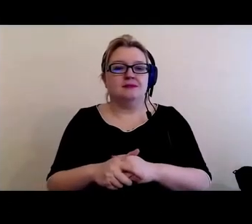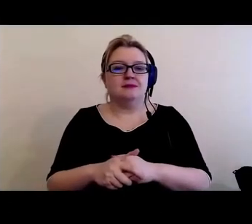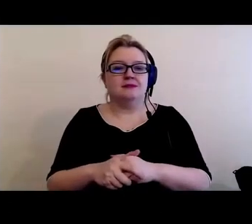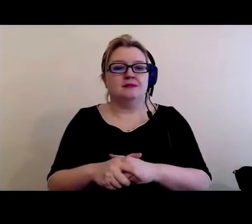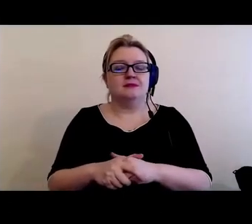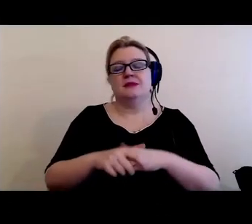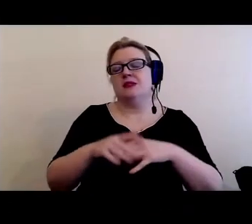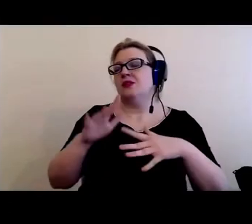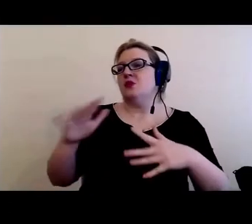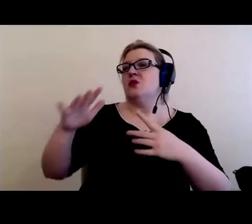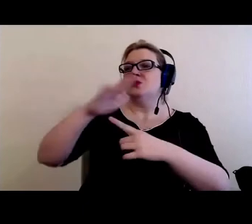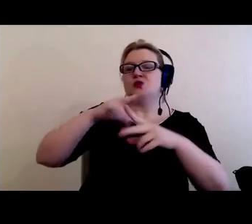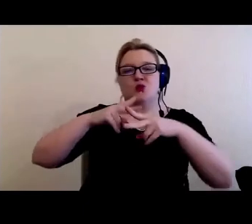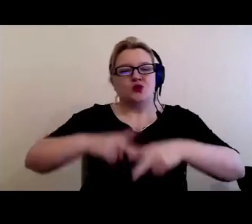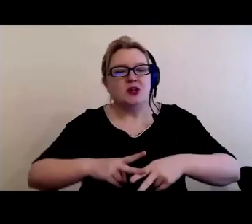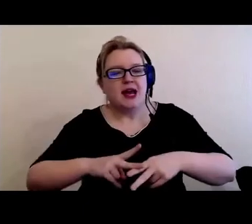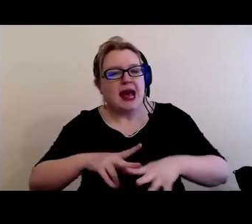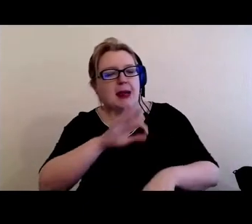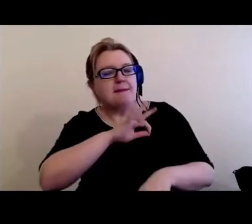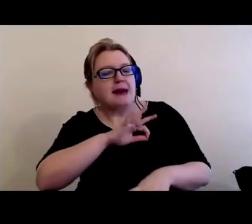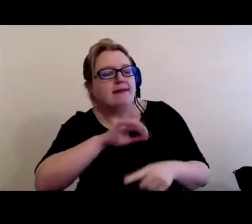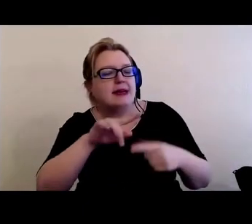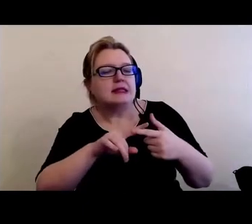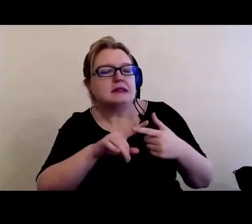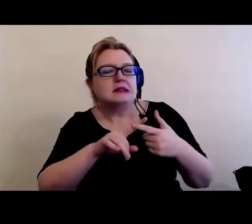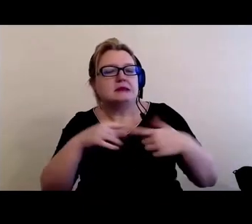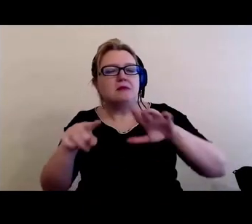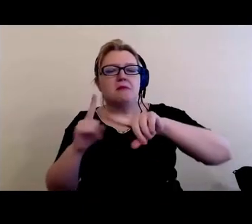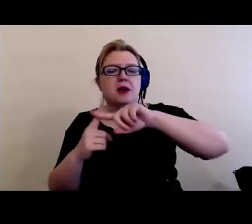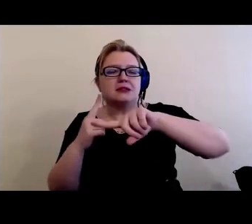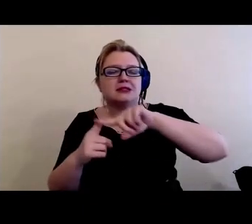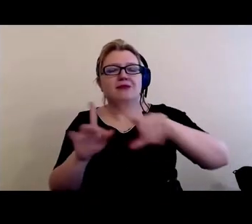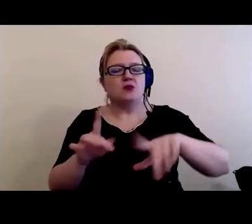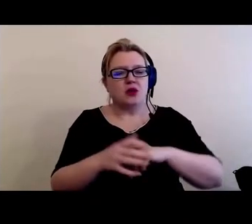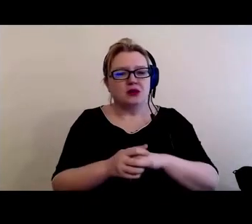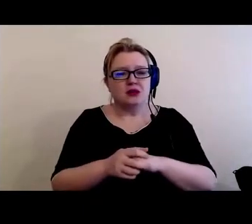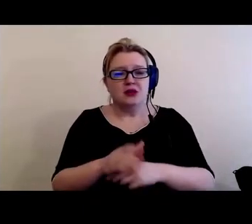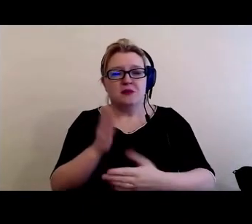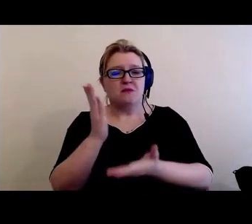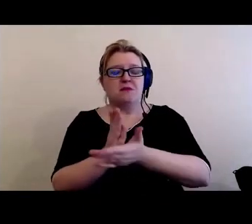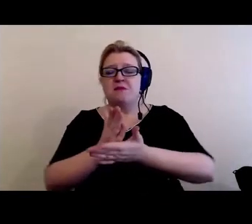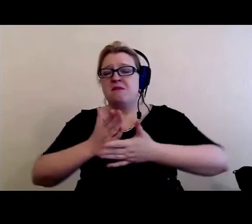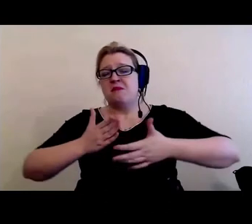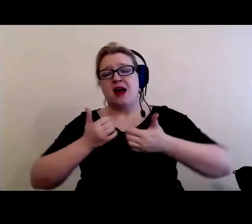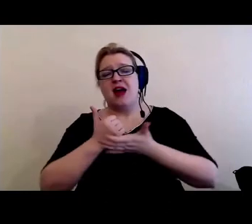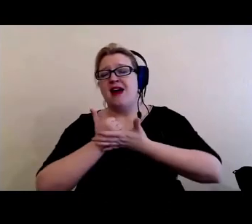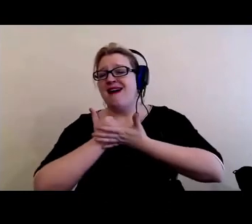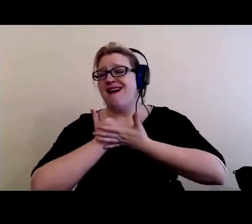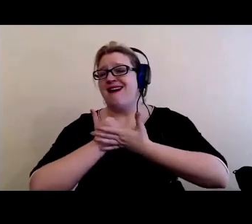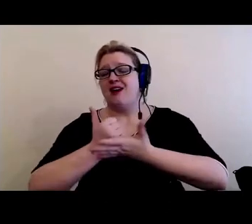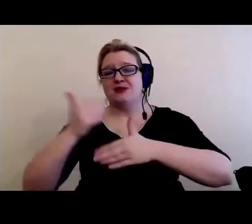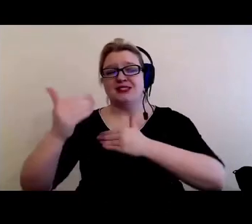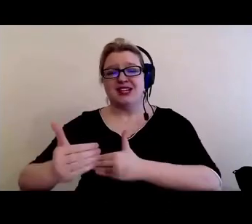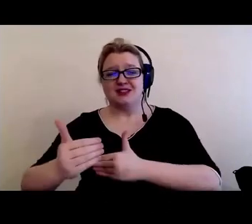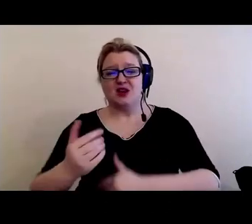what's the benefit of it, both to individuals needing care and support, but also to the economy. This is a massive sector. We employ 1.5 million people in